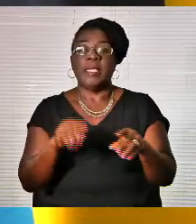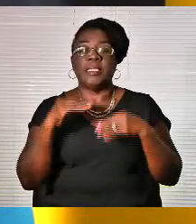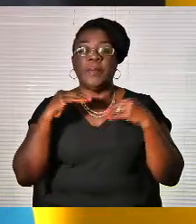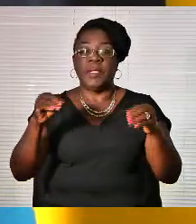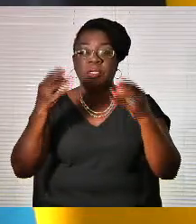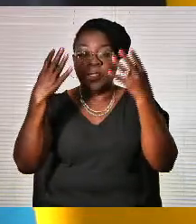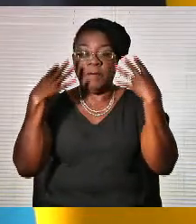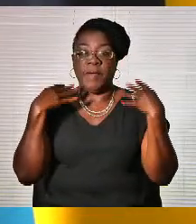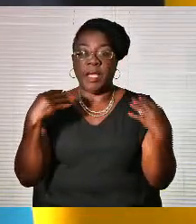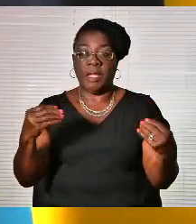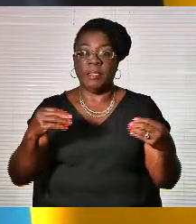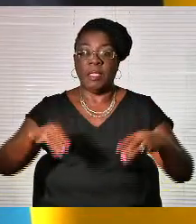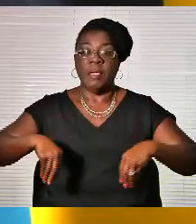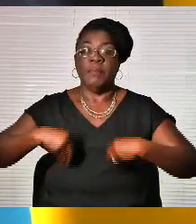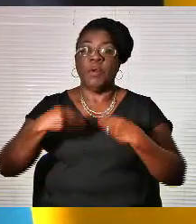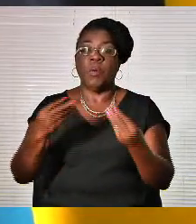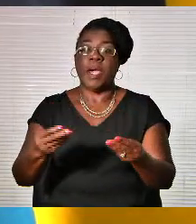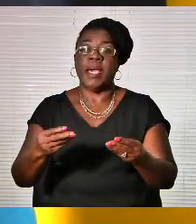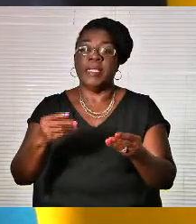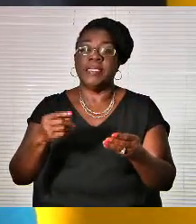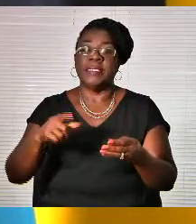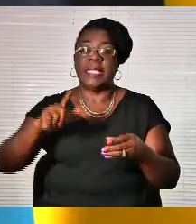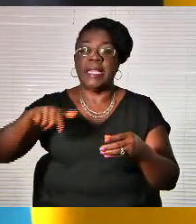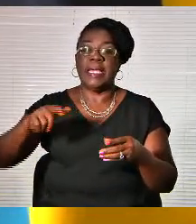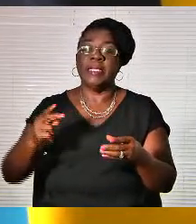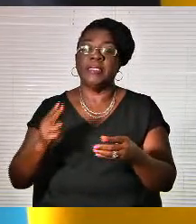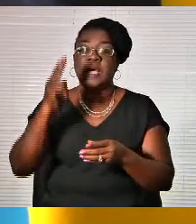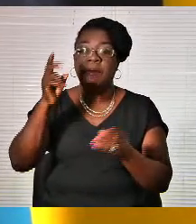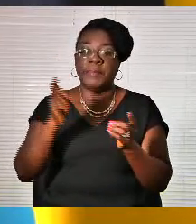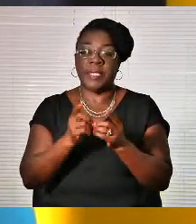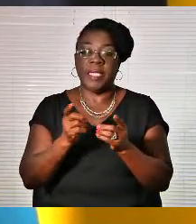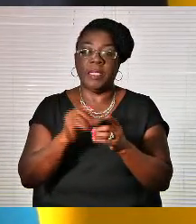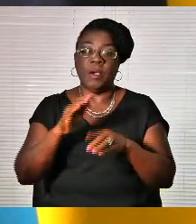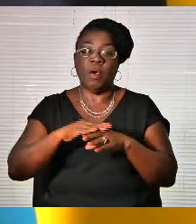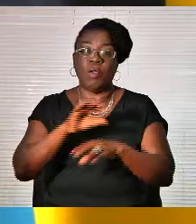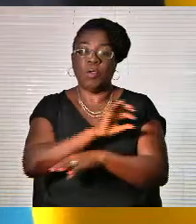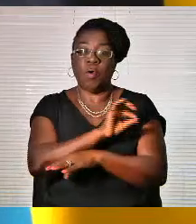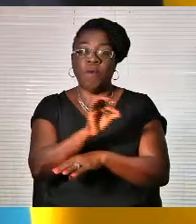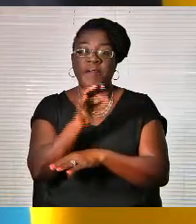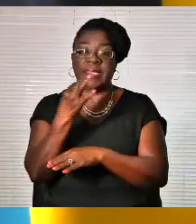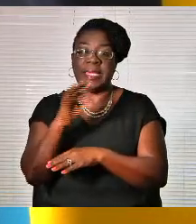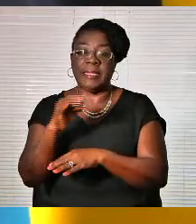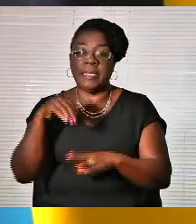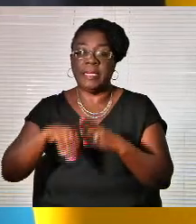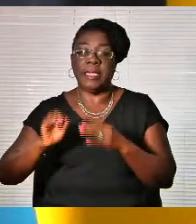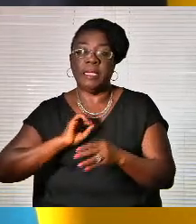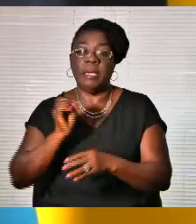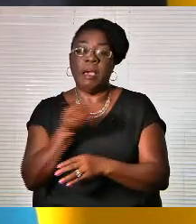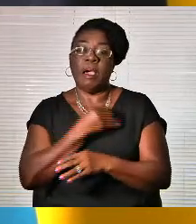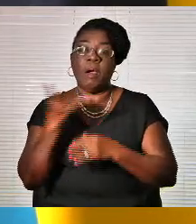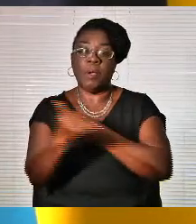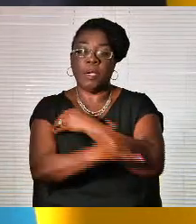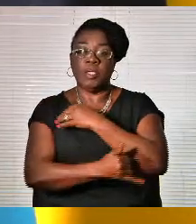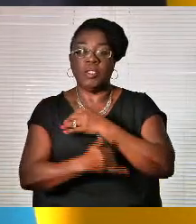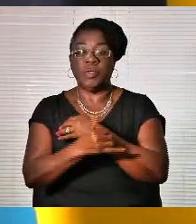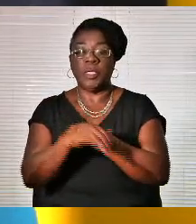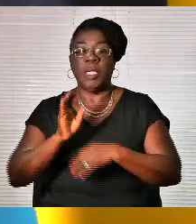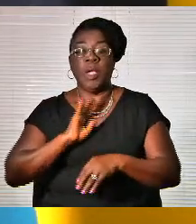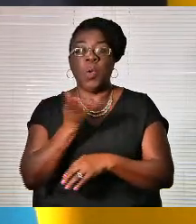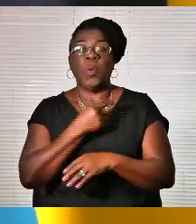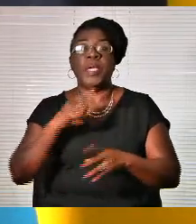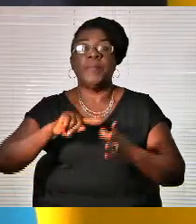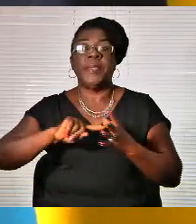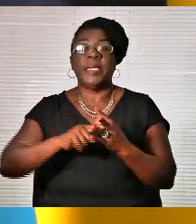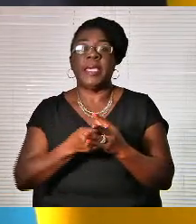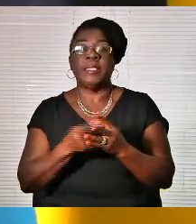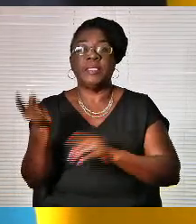Health provides the latest update on COVID-19 in our country. We begin today with our